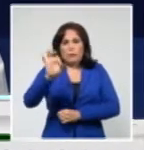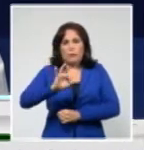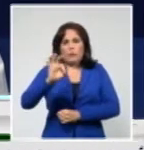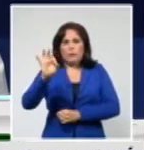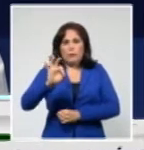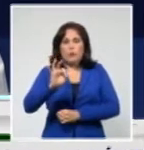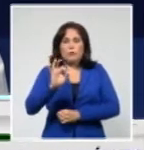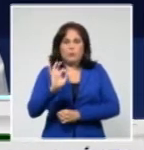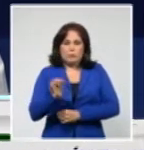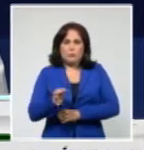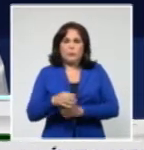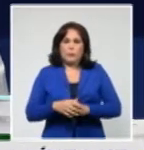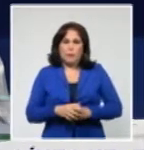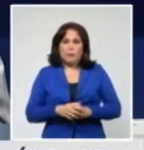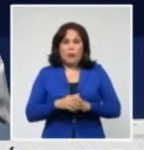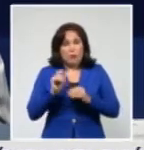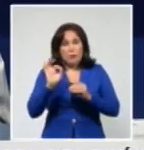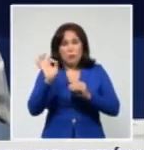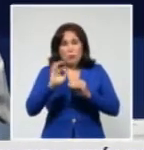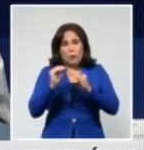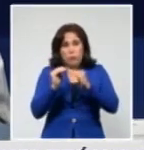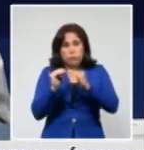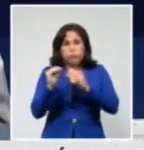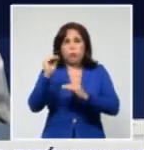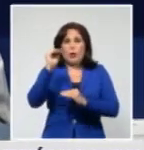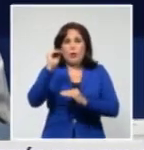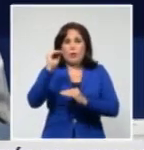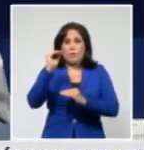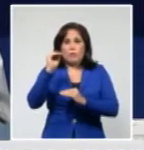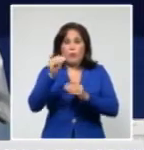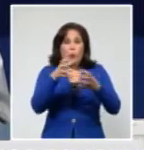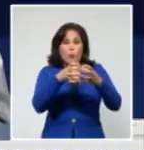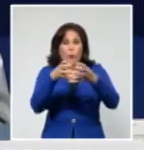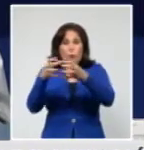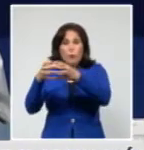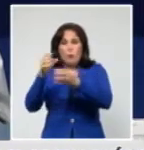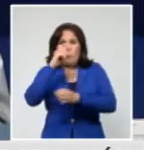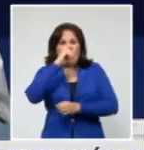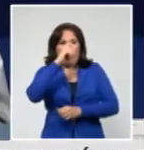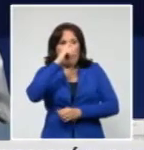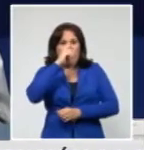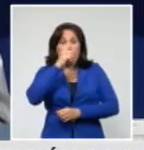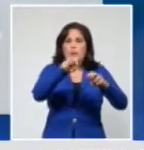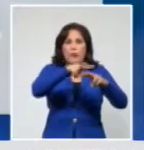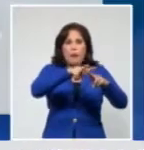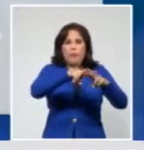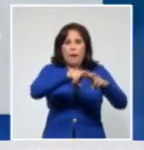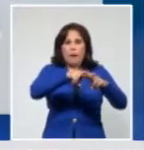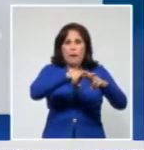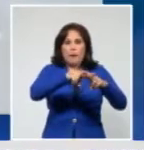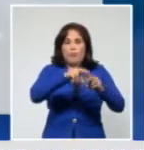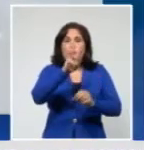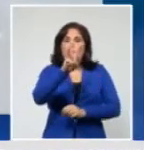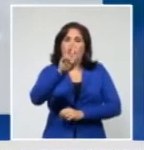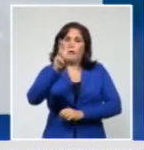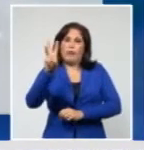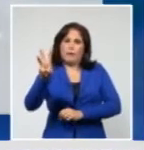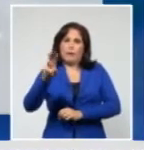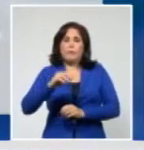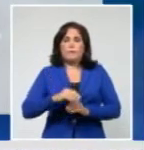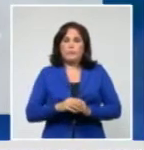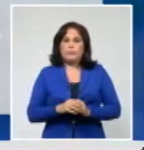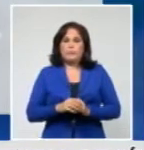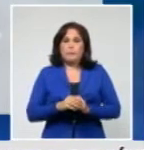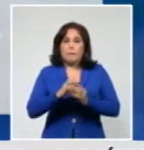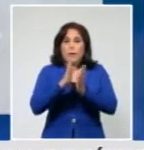the age of 60. Of the 51 cases diagnosed yesterday, 33 belong to